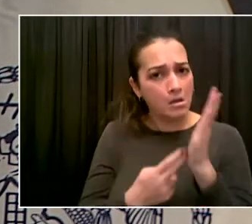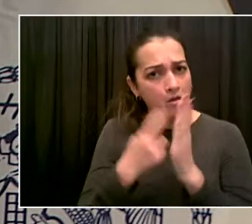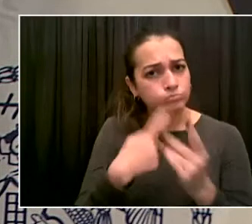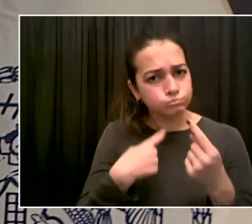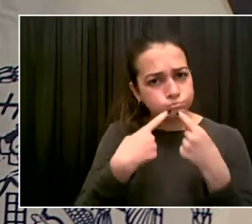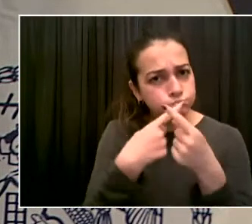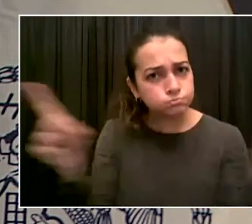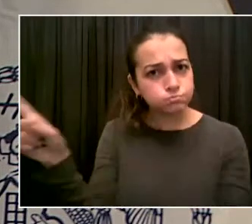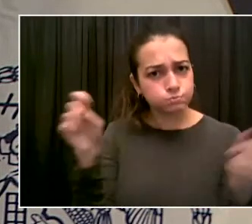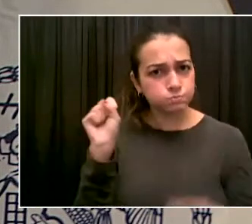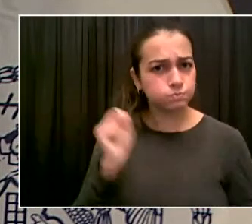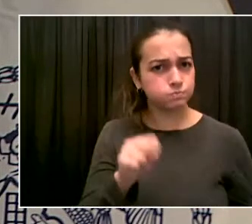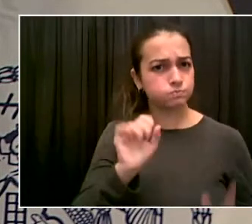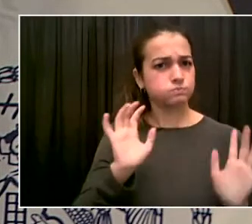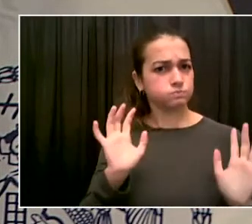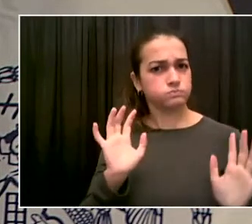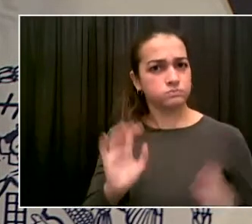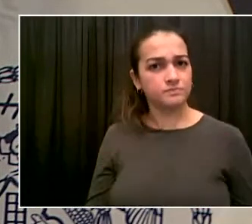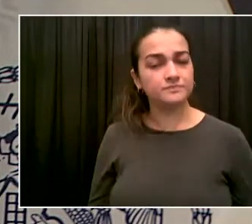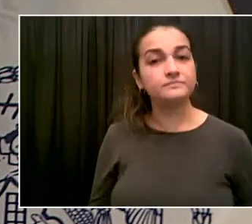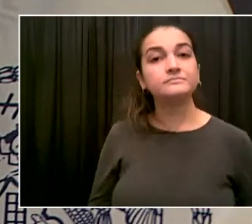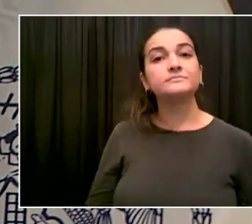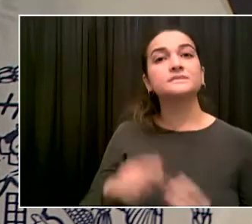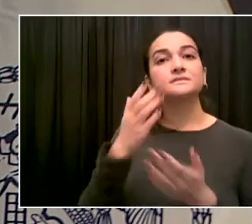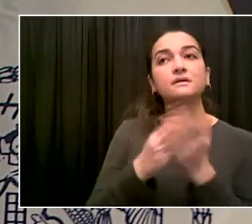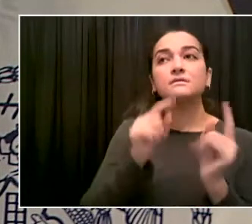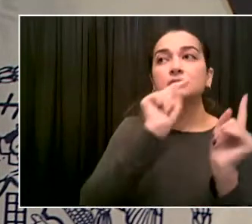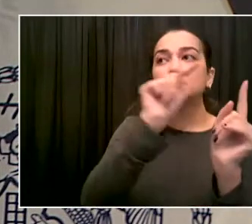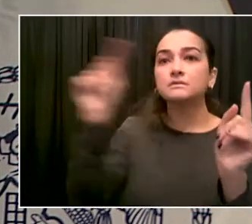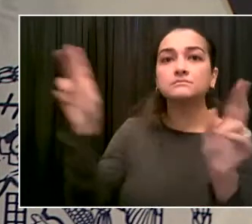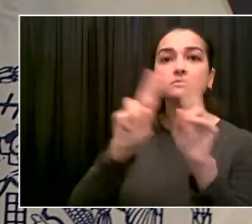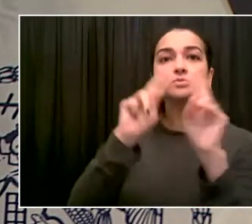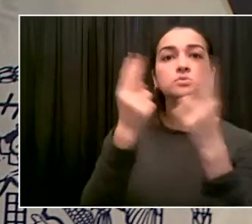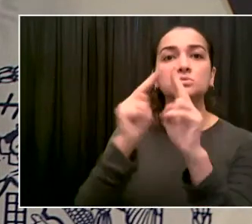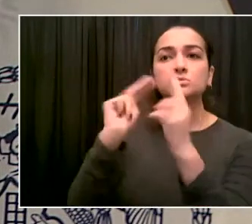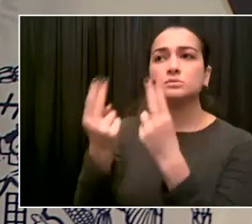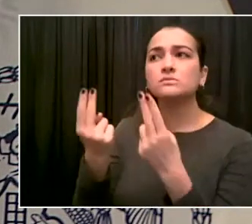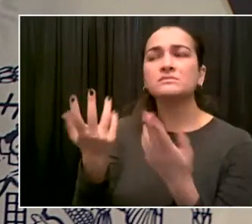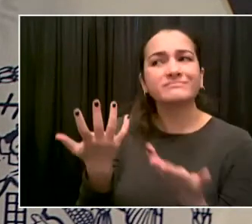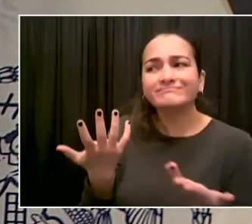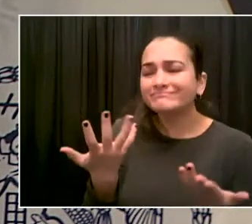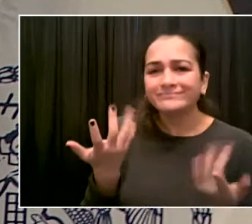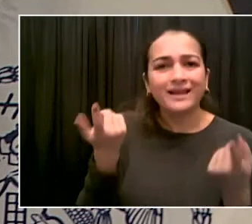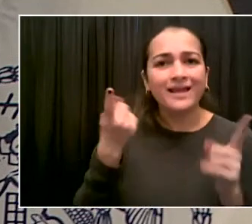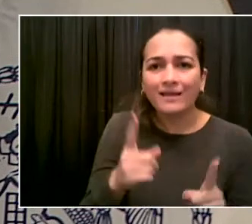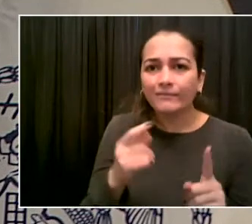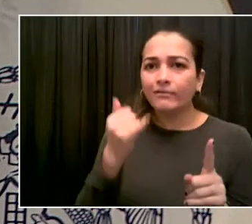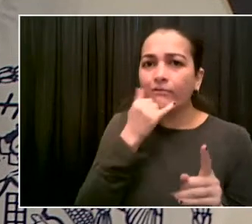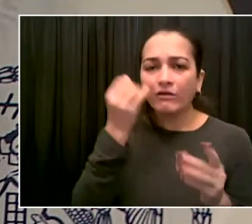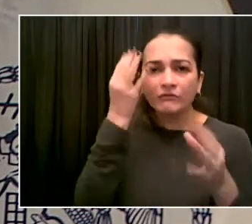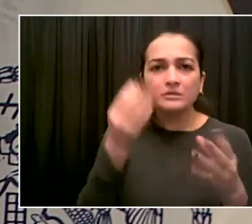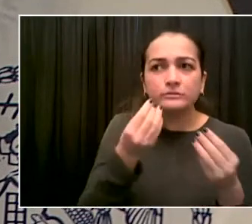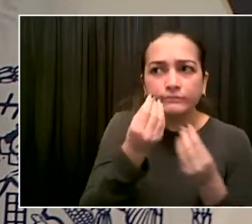We're going to be really clear about what the facts are. With that, Commissioner Grayson, how do you answer that question?